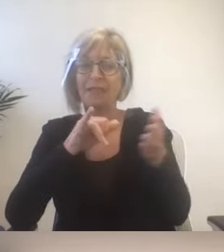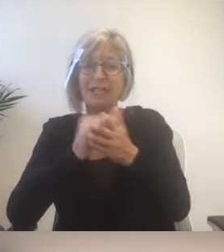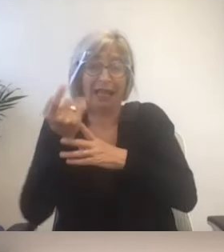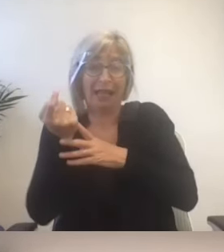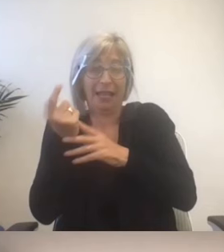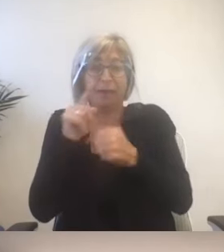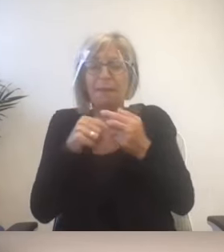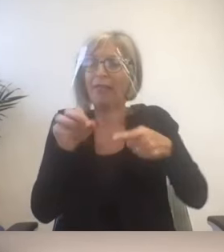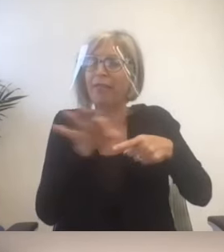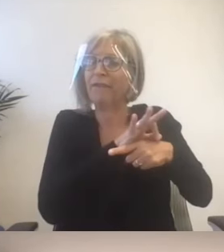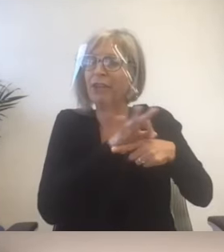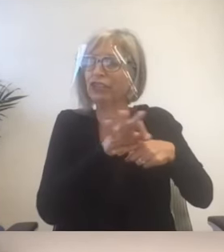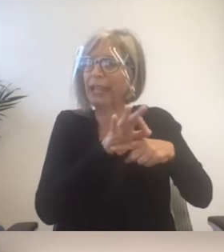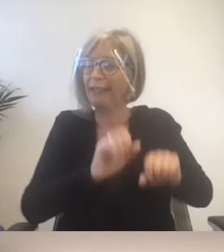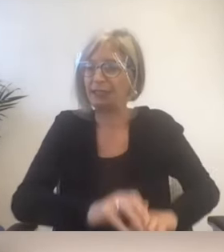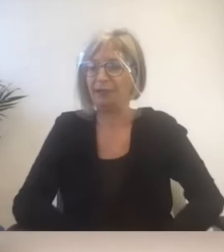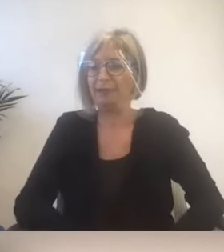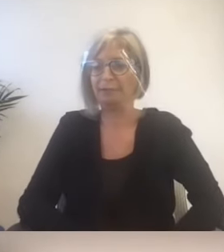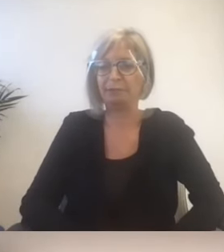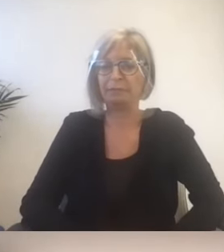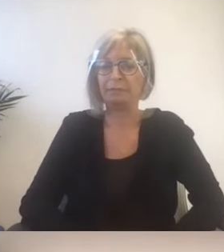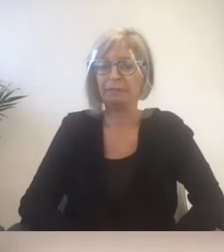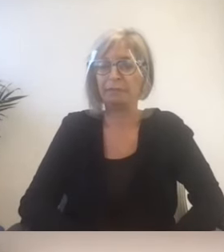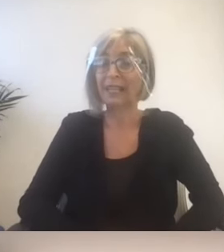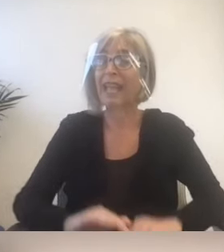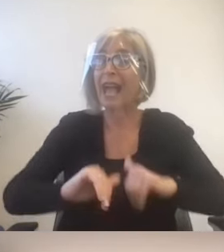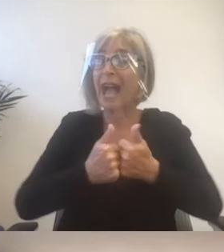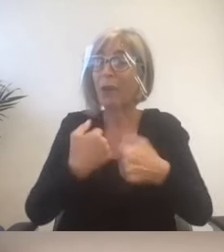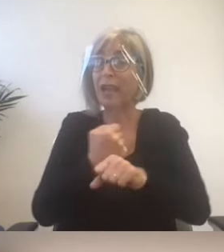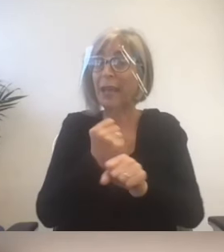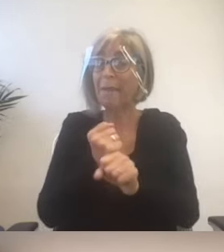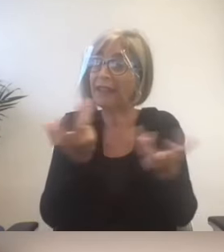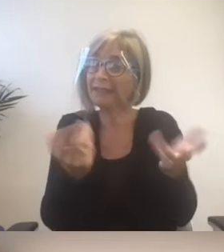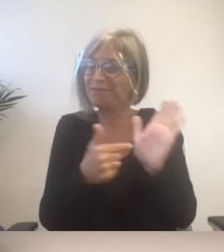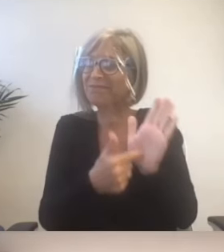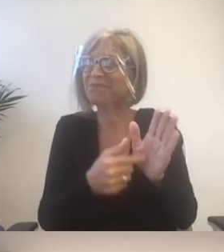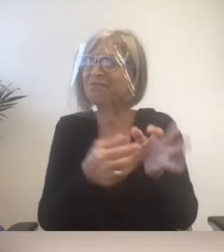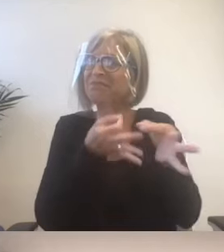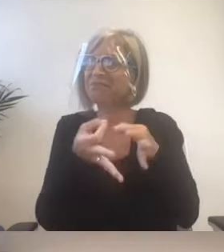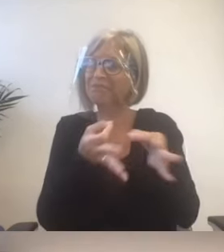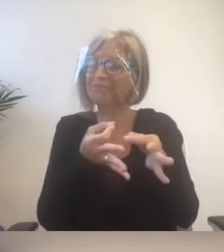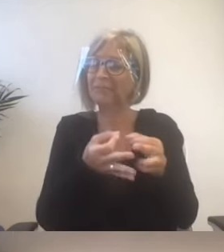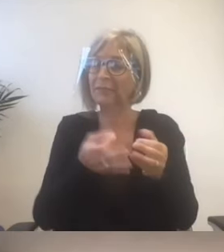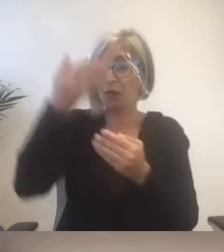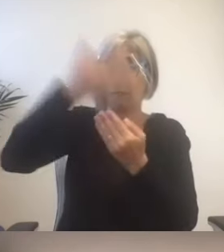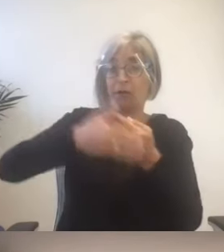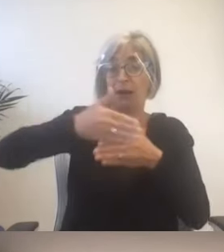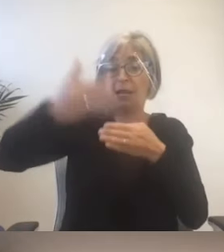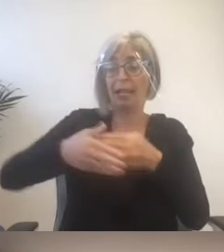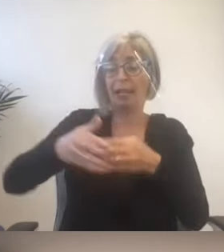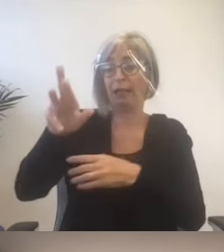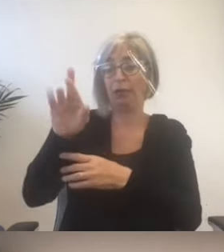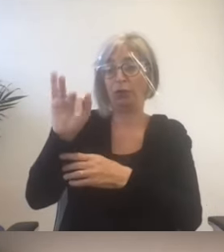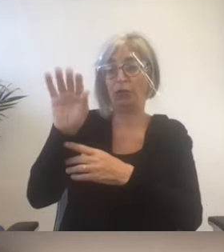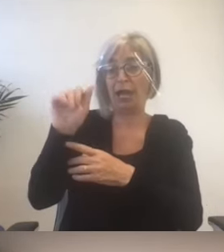about the functionality. Let me show you and tell you how I made it. So the front end is React.js.